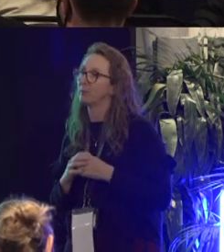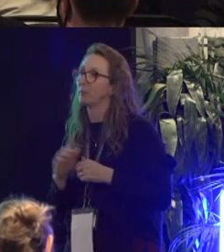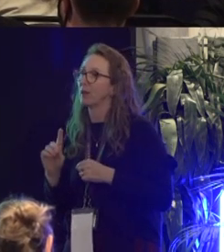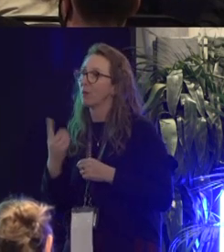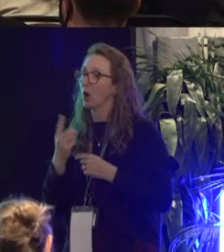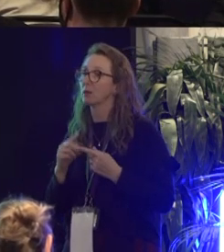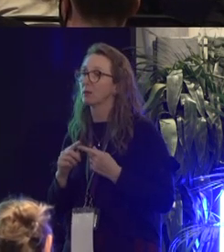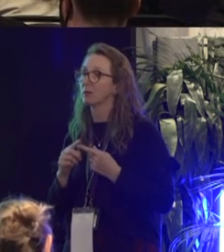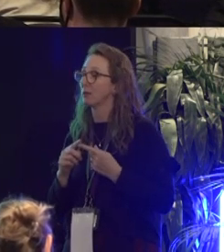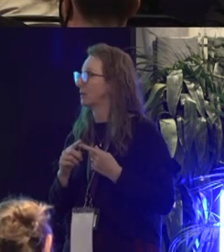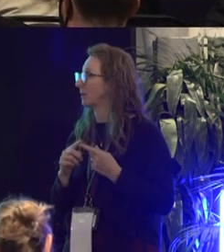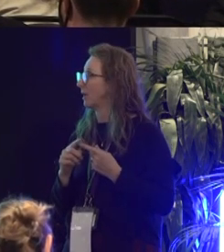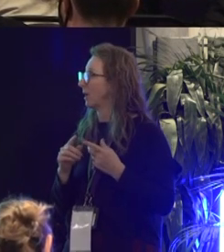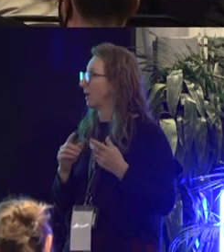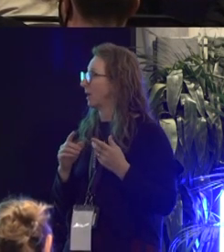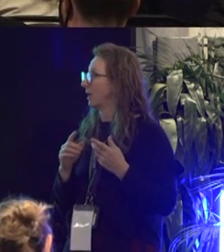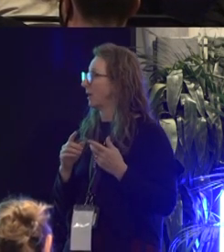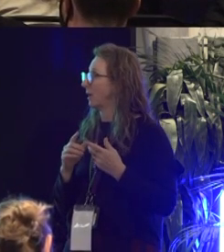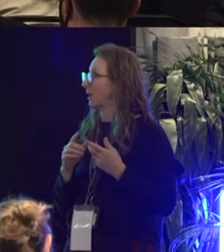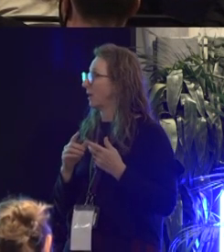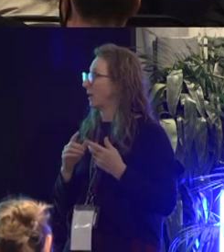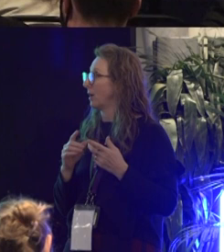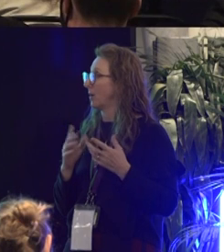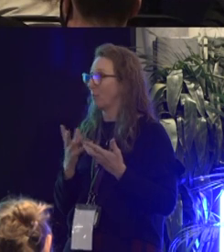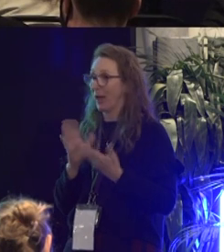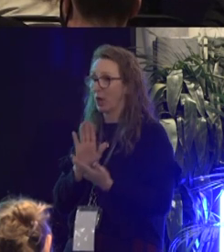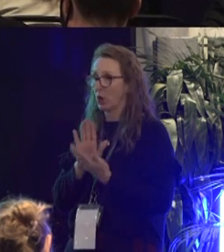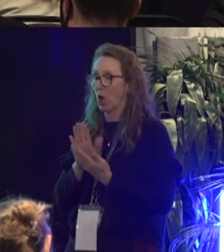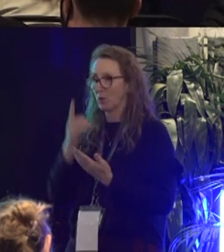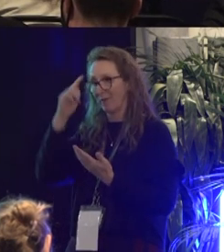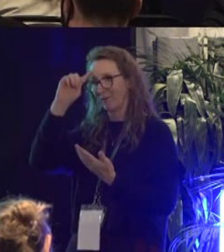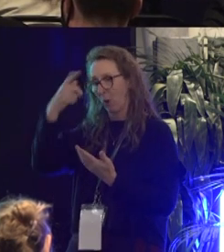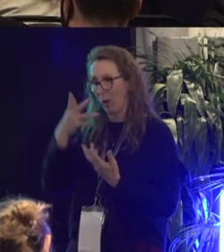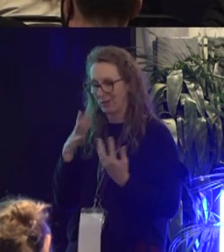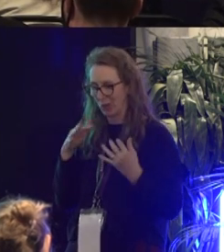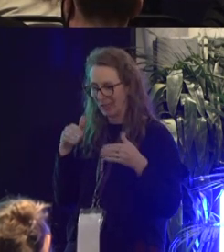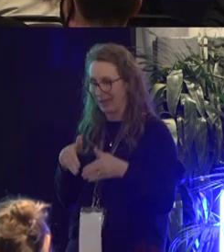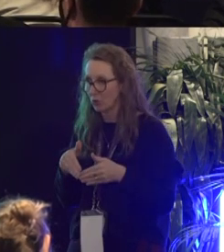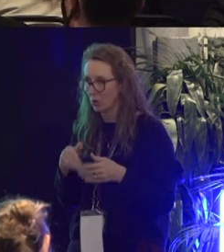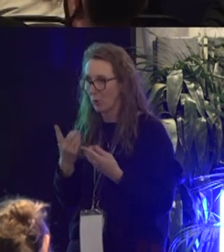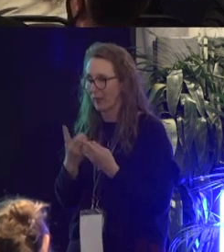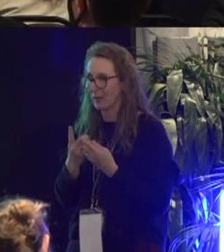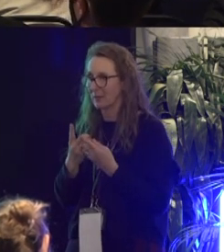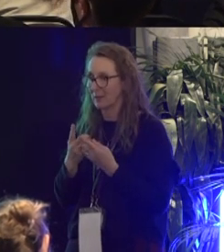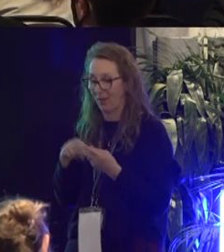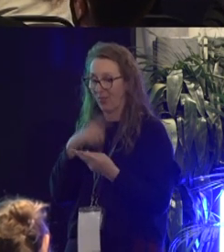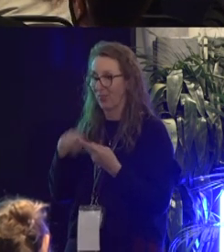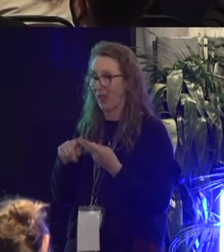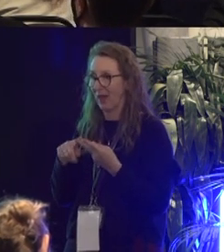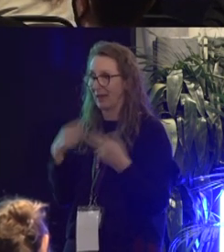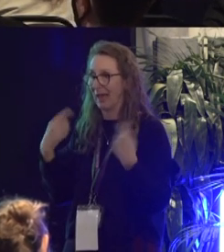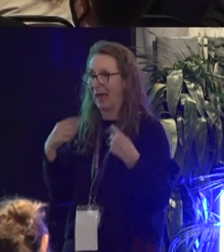First, play close, foolish, even absurd attention to things. Then allow their